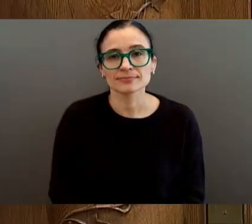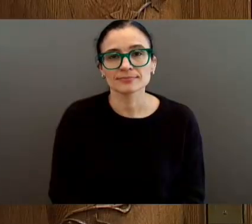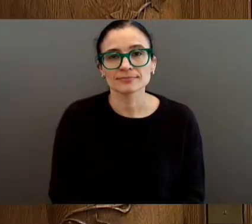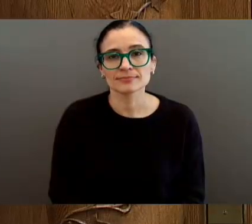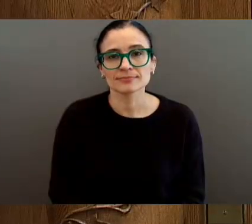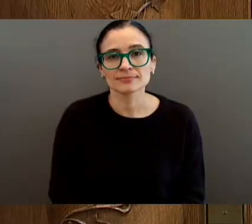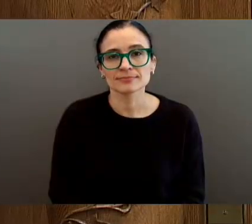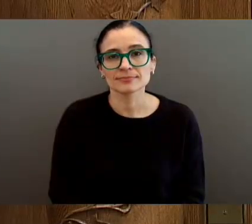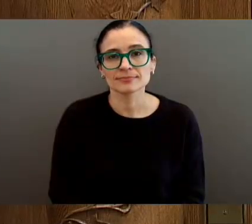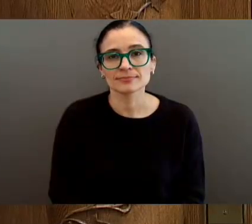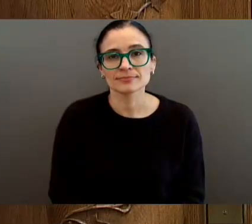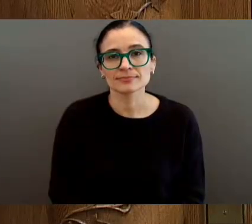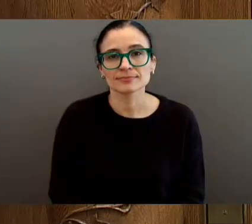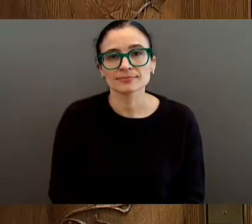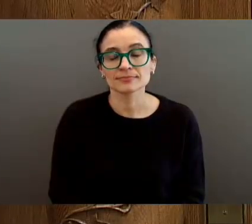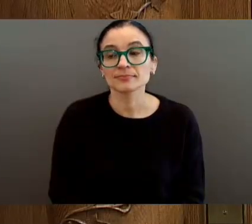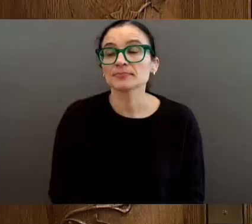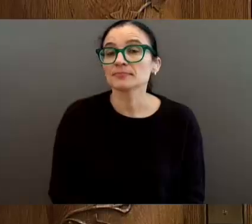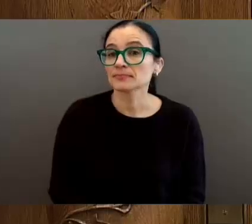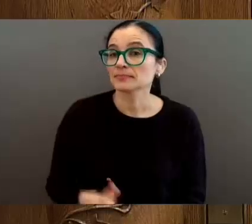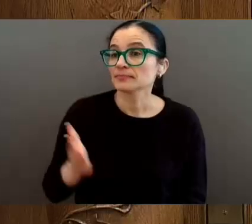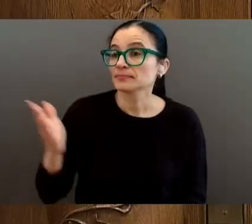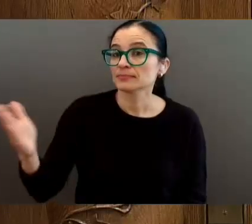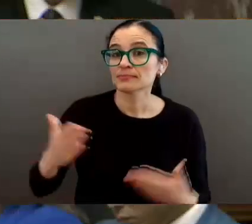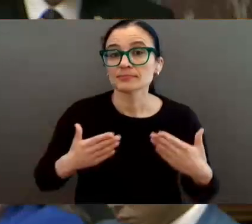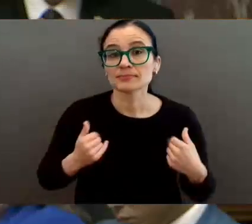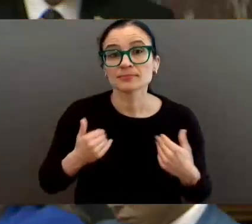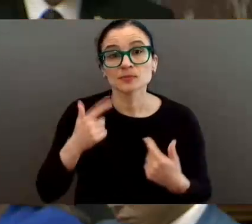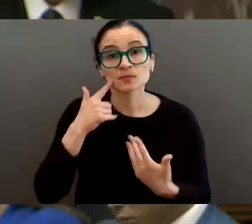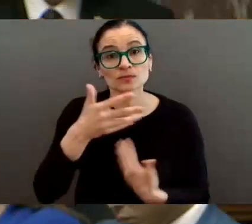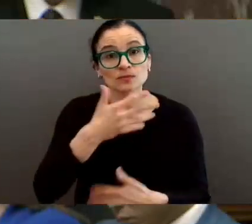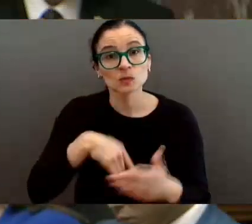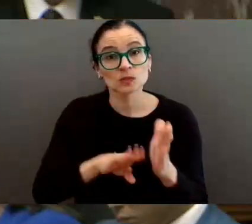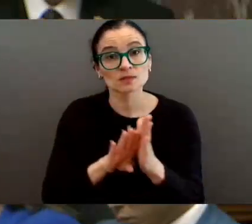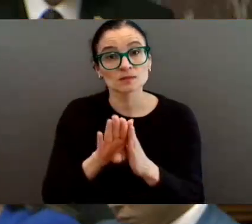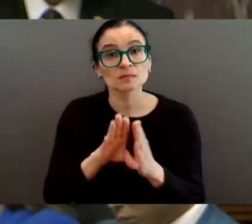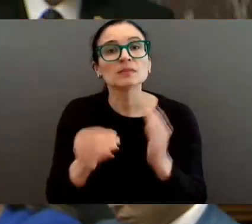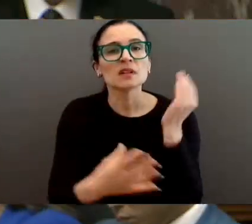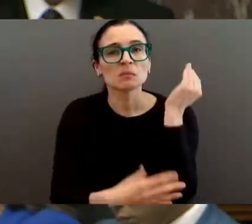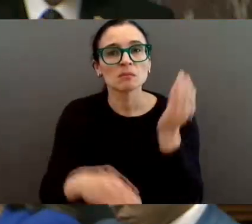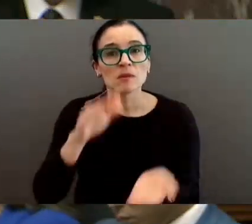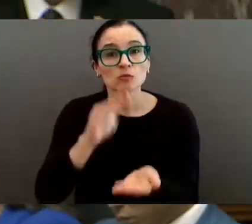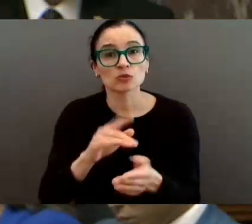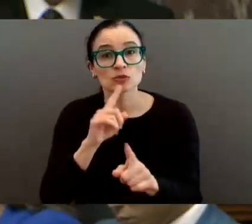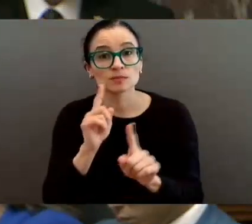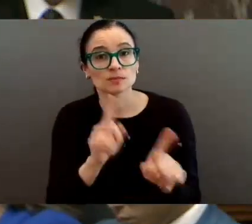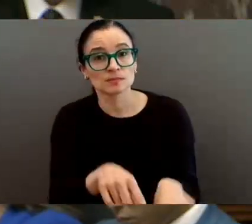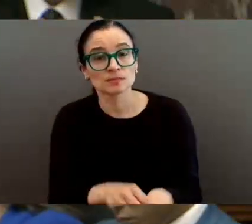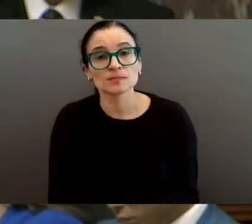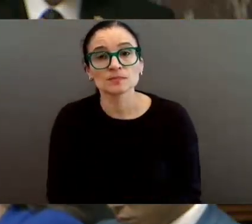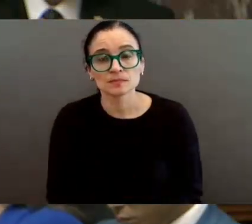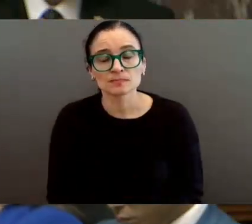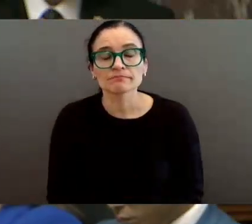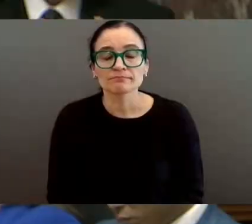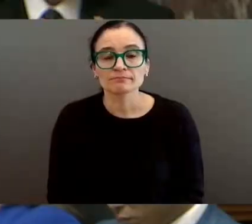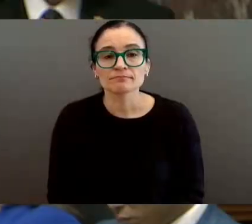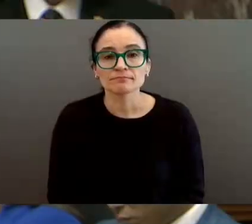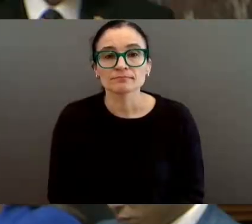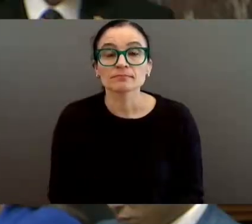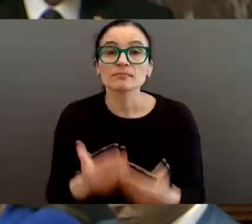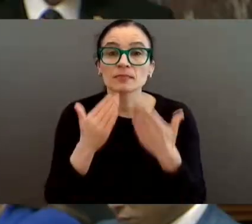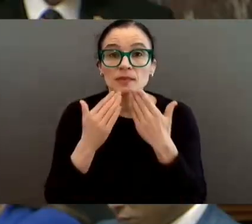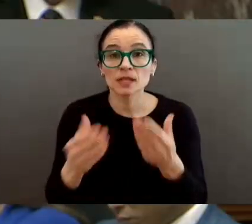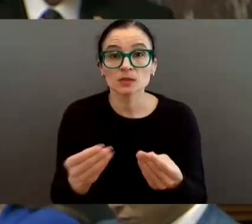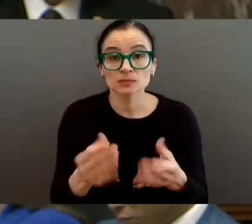Minister for Social Development and Poverty Reduction. Thank you, Madam Speaker. I am honored